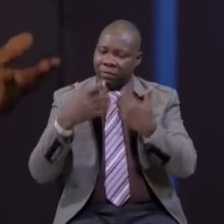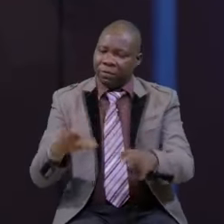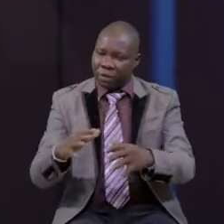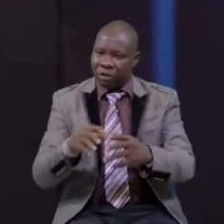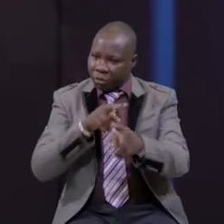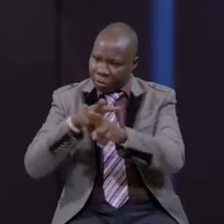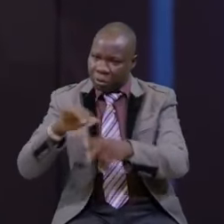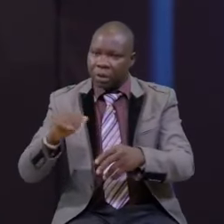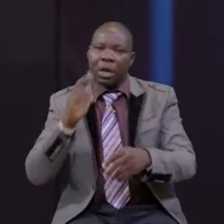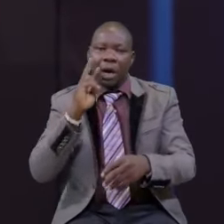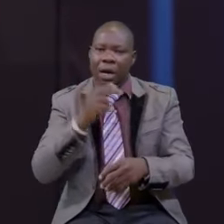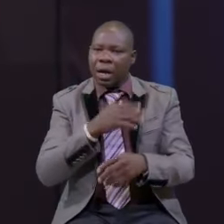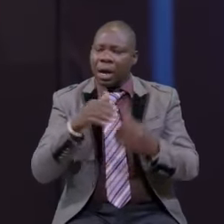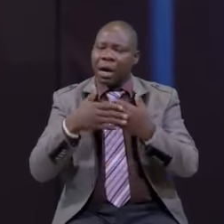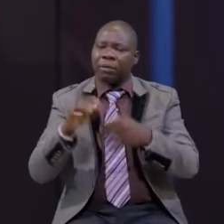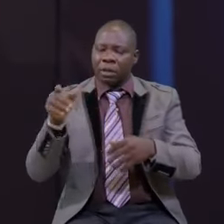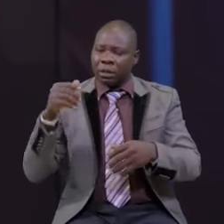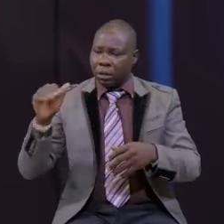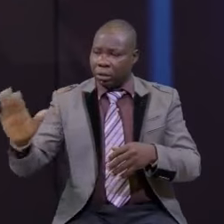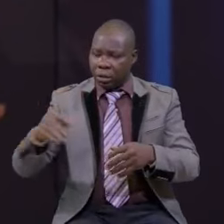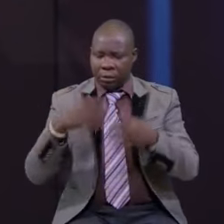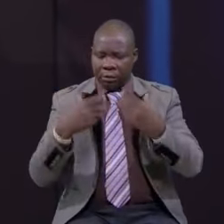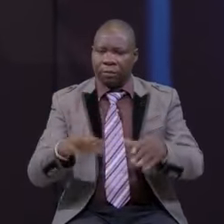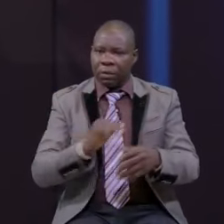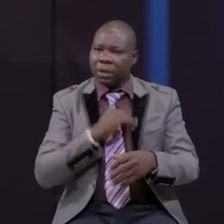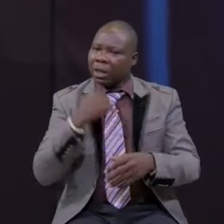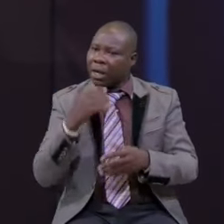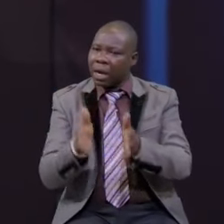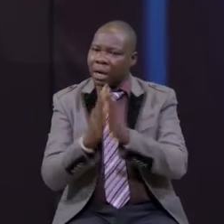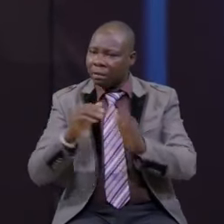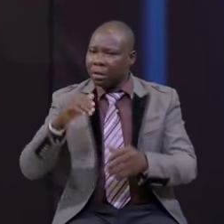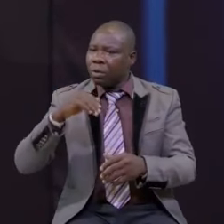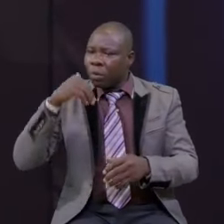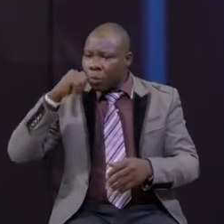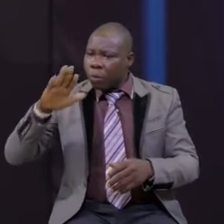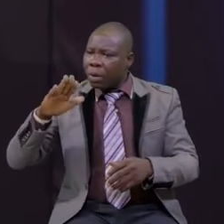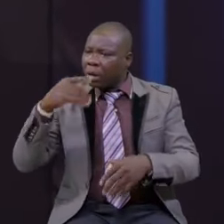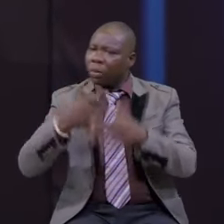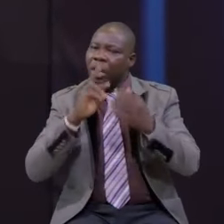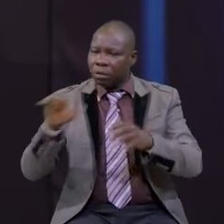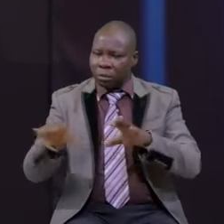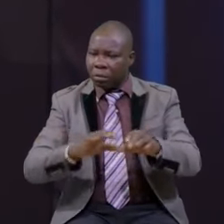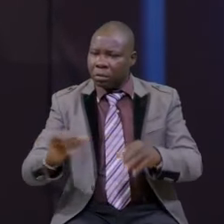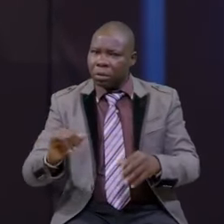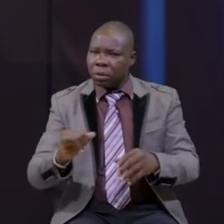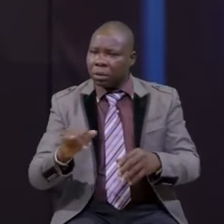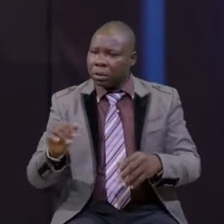what are you doing? As if I didn't know. Oh, she said, I'm worshiping my God. I said, your